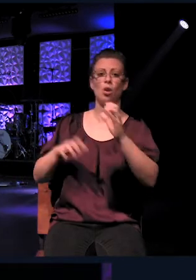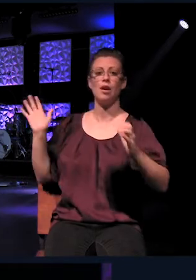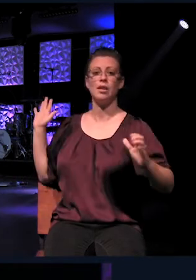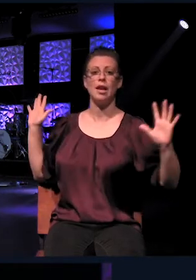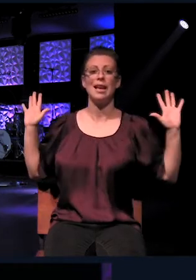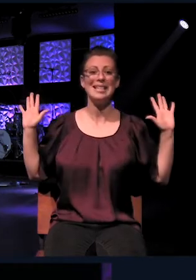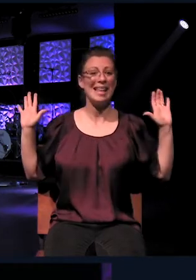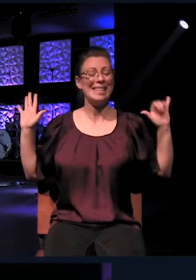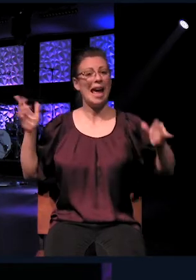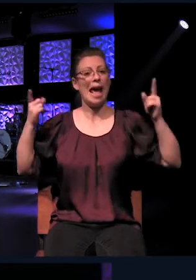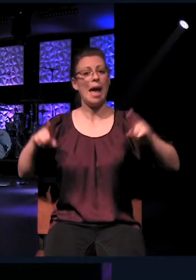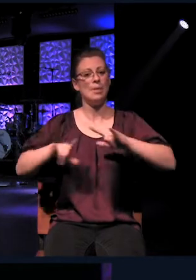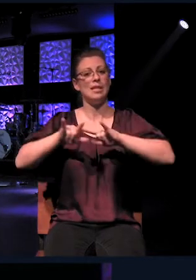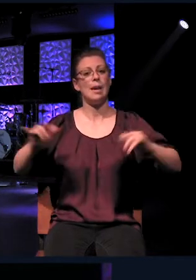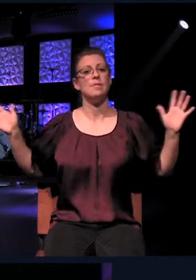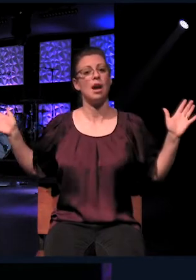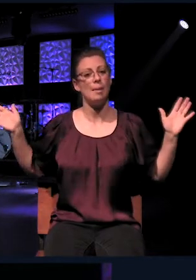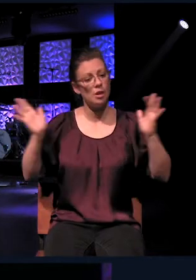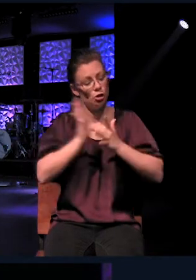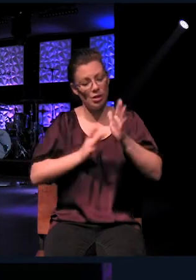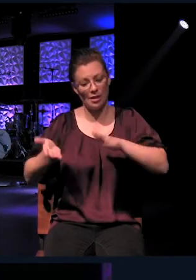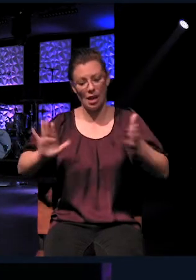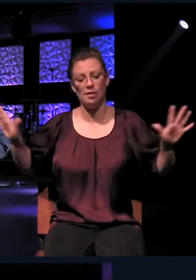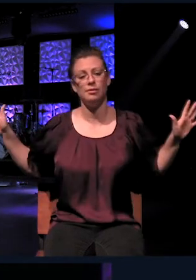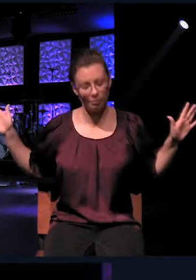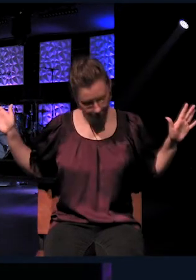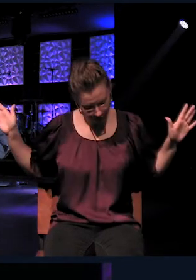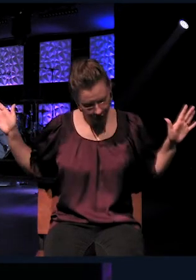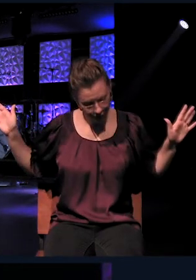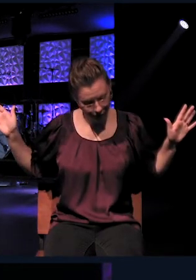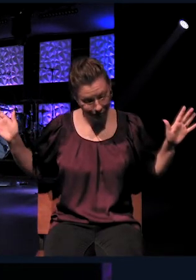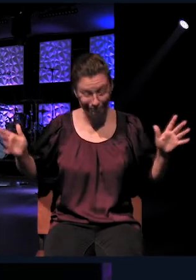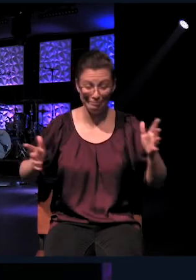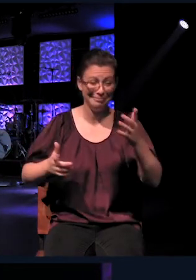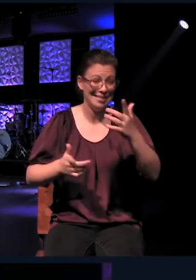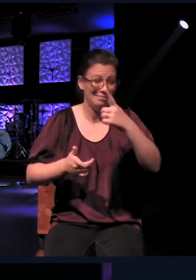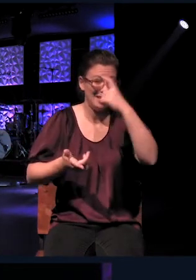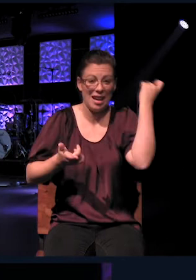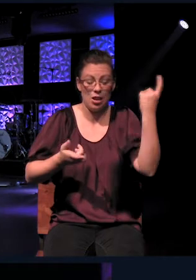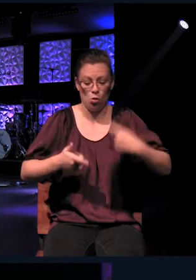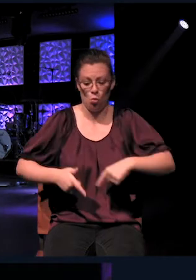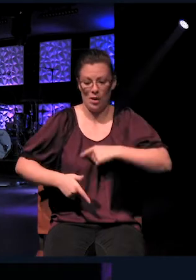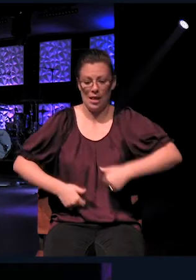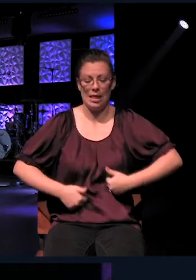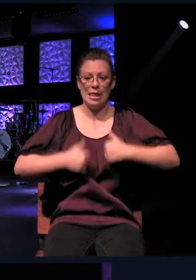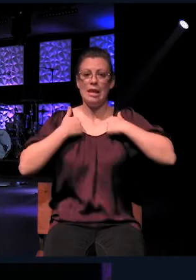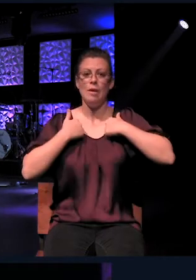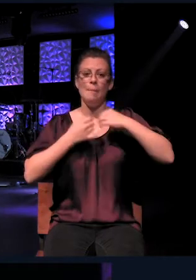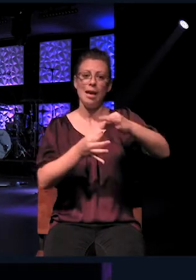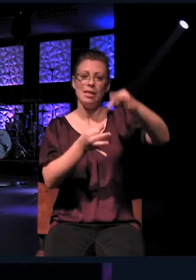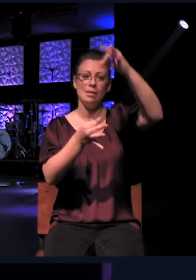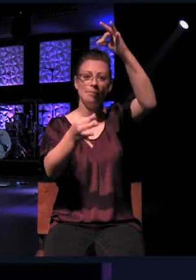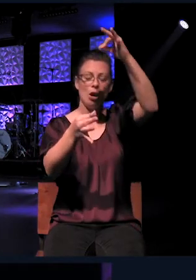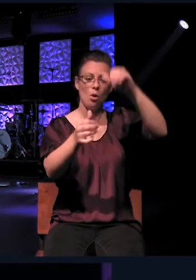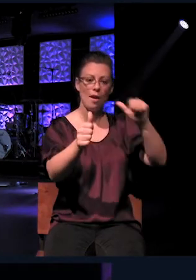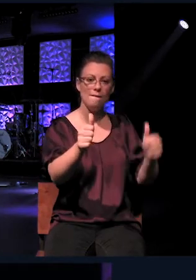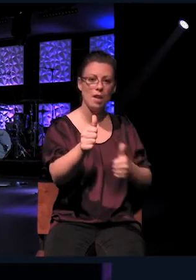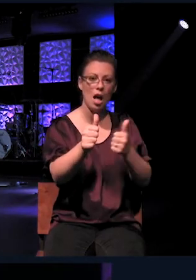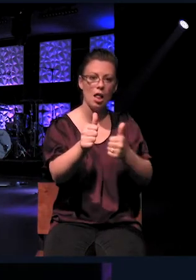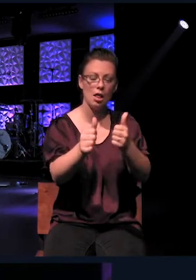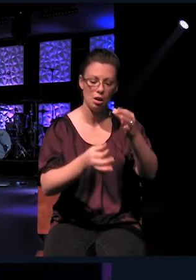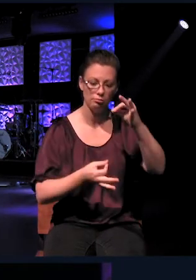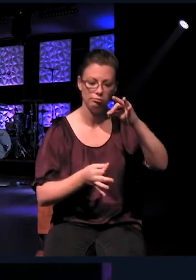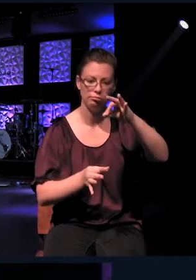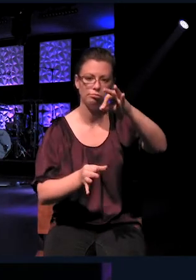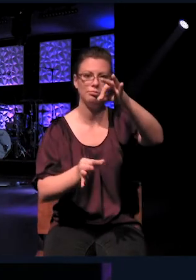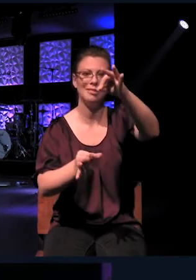and crucified them there. Since we are living by the Spirit, let us follow the Spirit's leading in every part